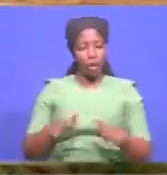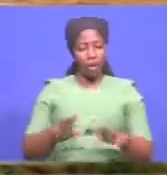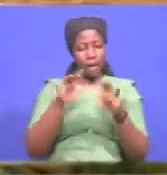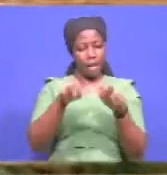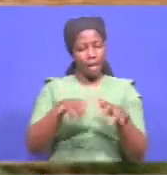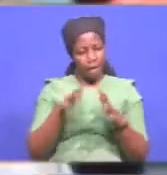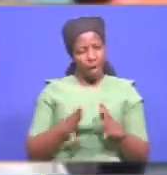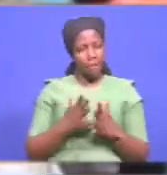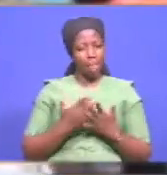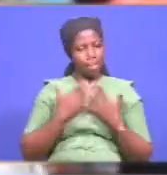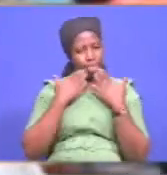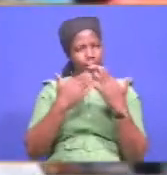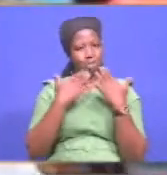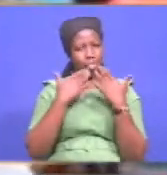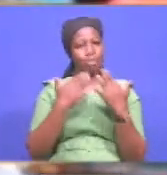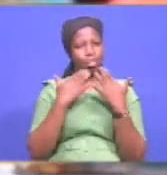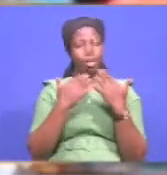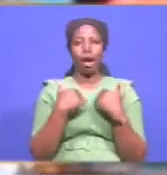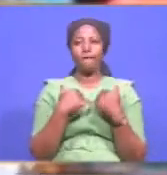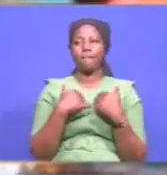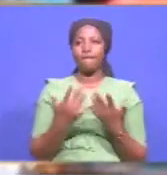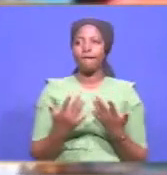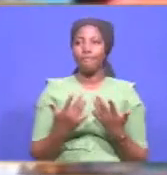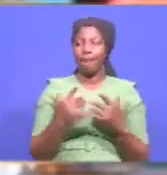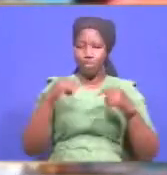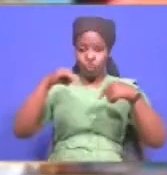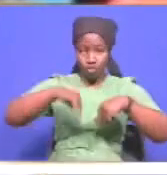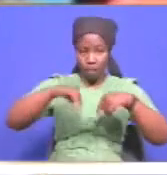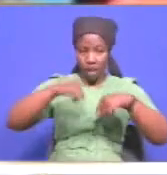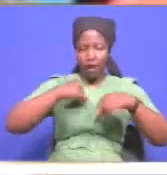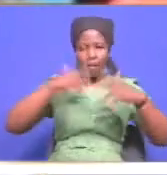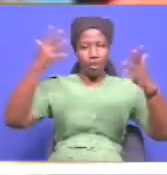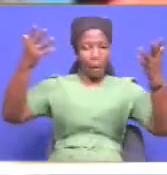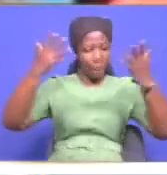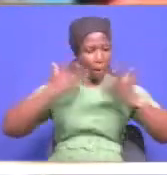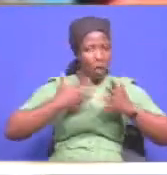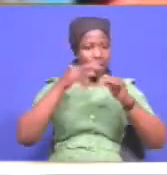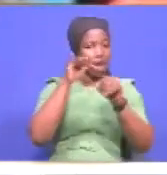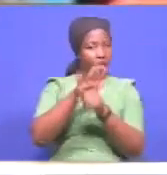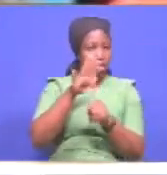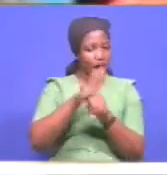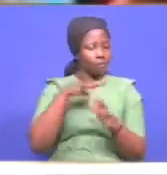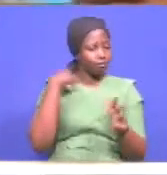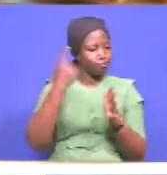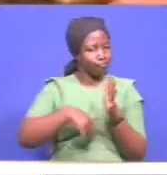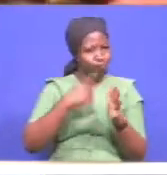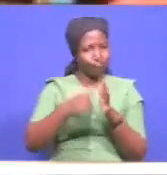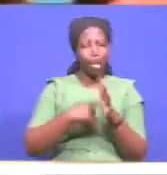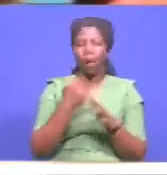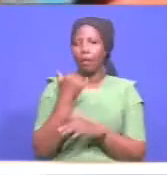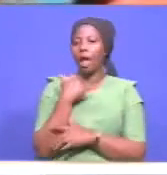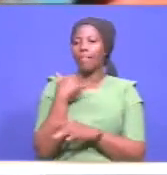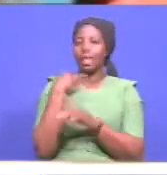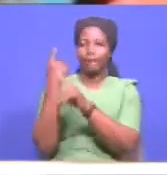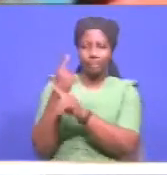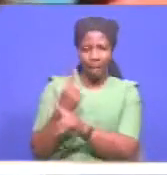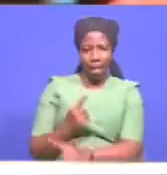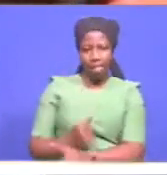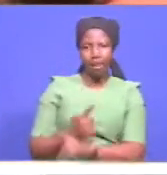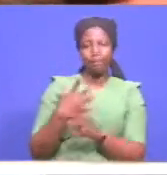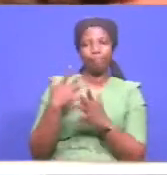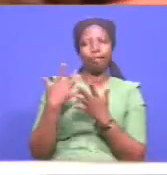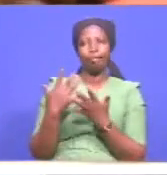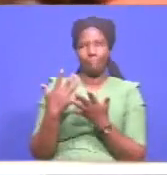their appreciation. Leo tumeleta engine mingi, 27 engine tumeleta,